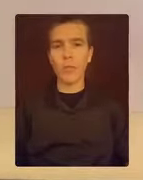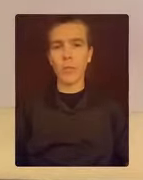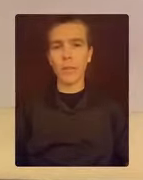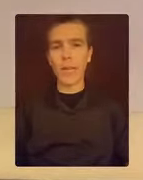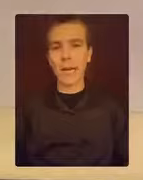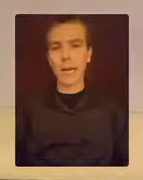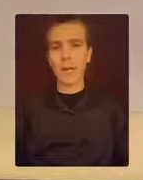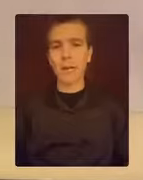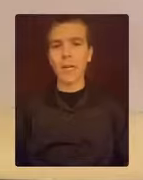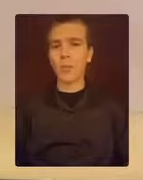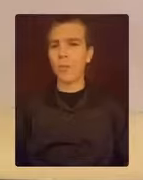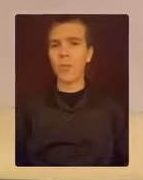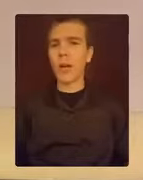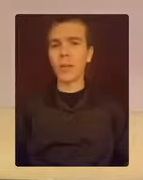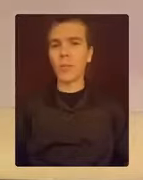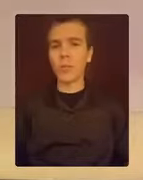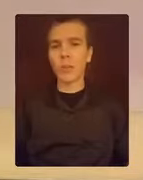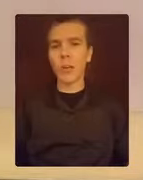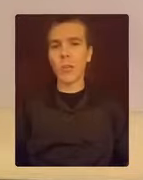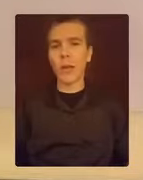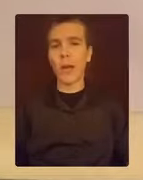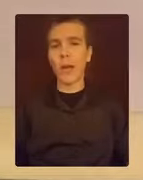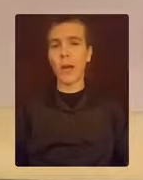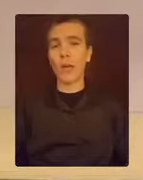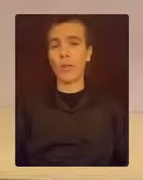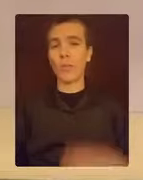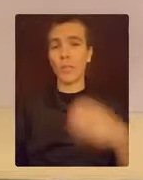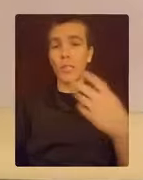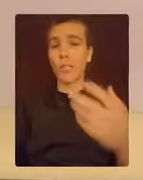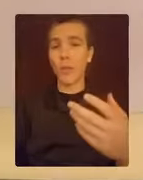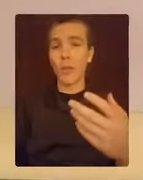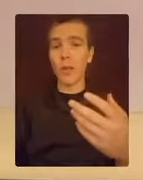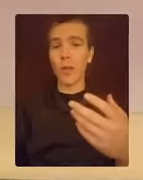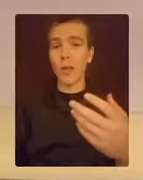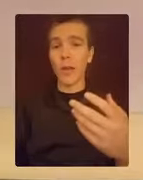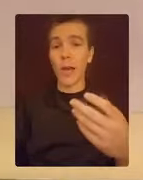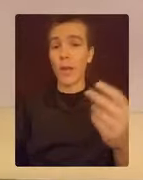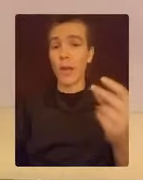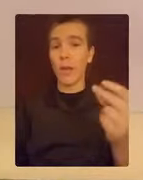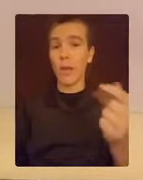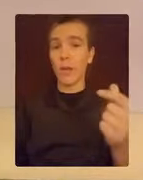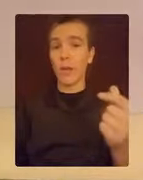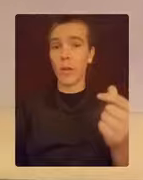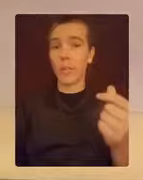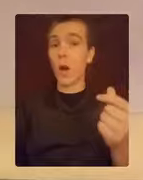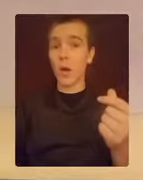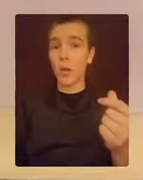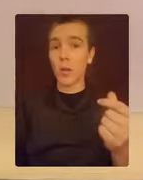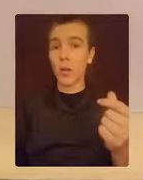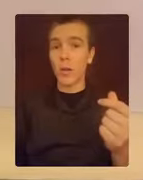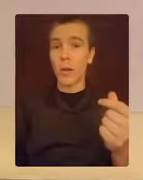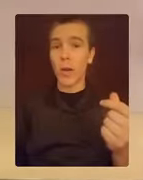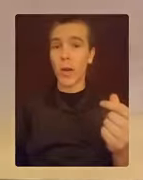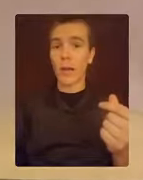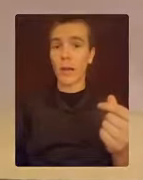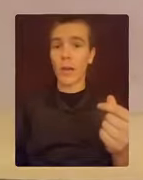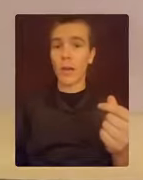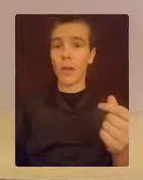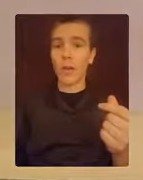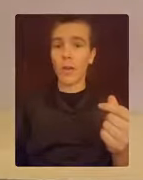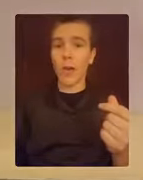gives you more time, because when you're not lucid dreaming, you see something, and then it's gone.